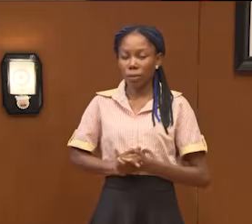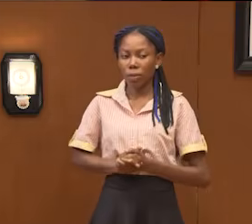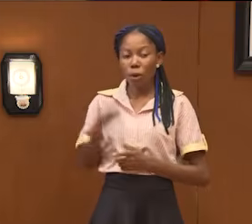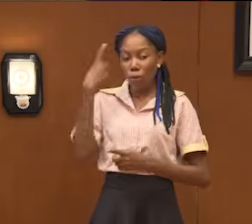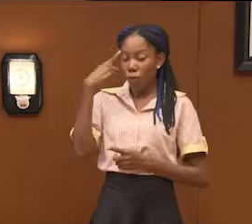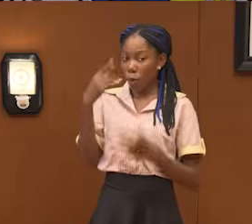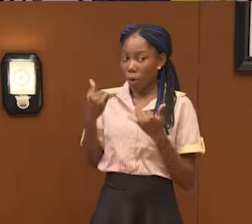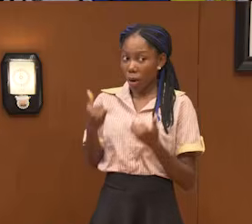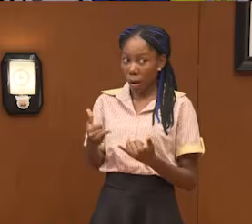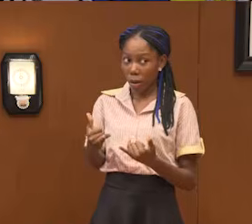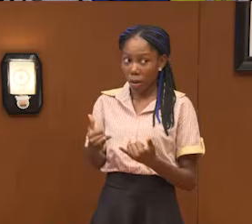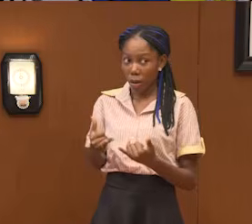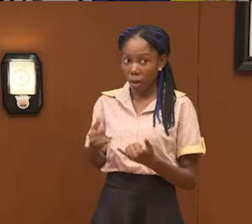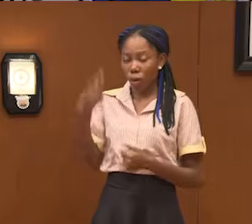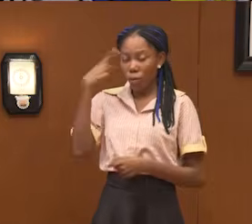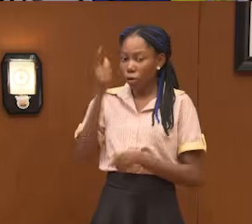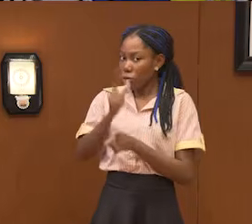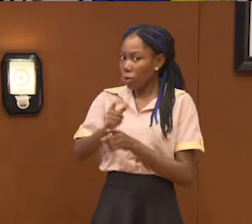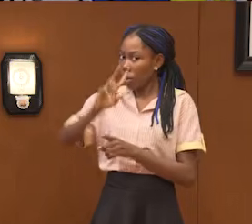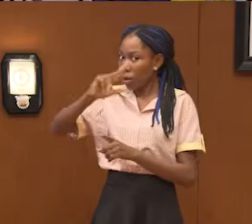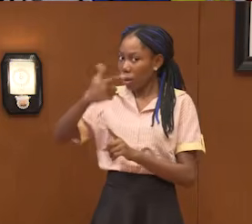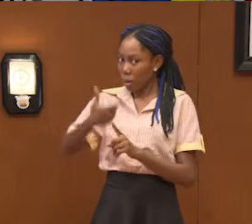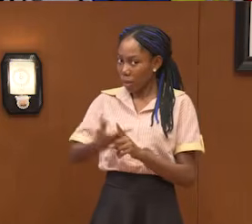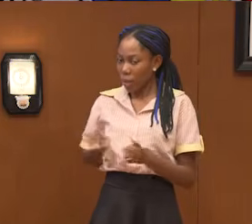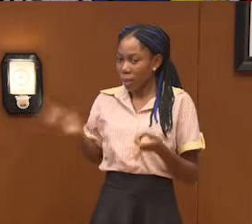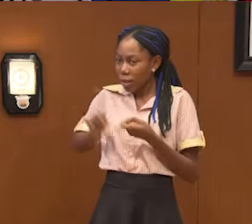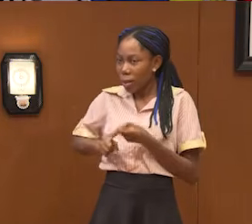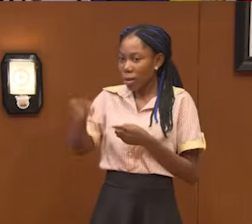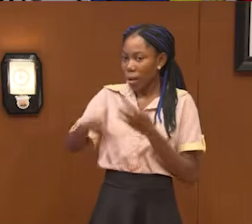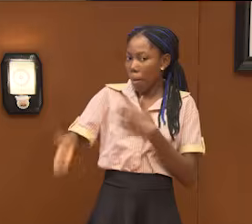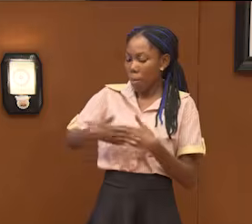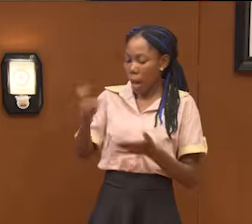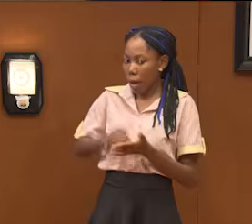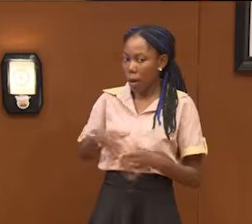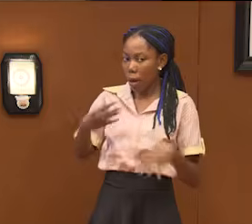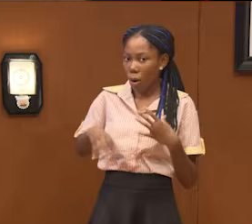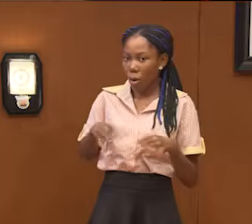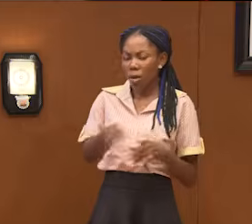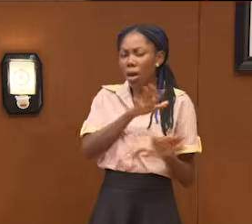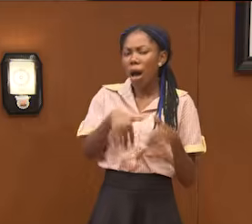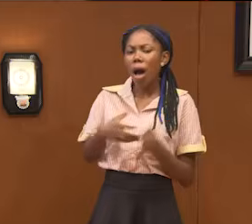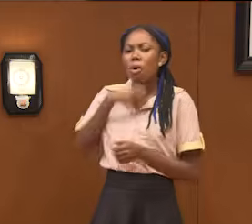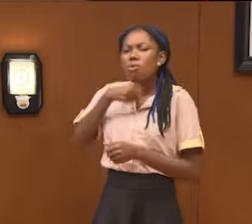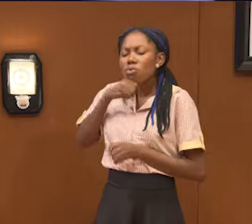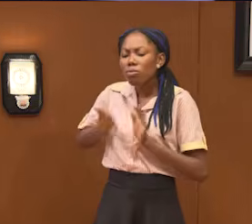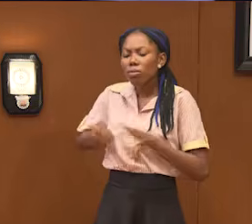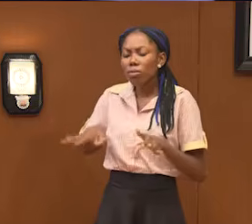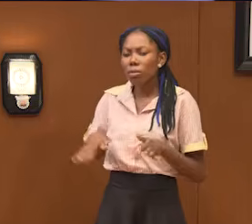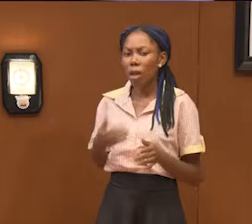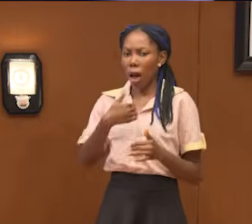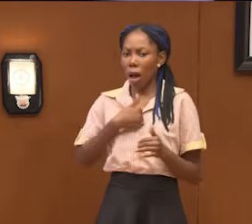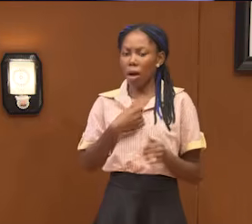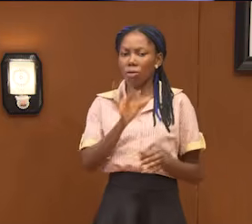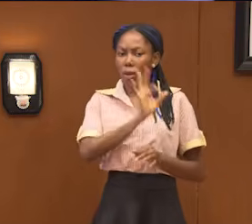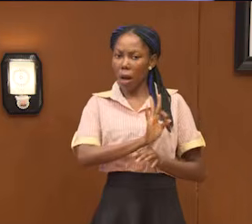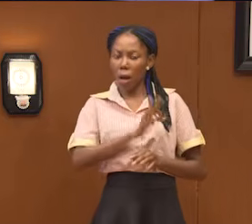For now. That's just for the 3 months, pending when you come back. How old are the children? I have 9 years and